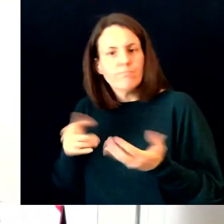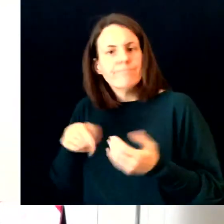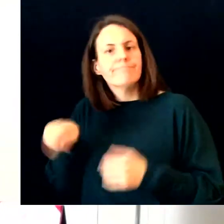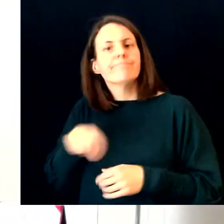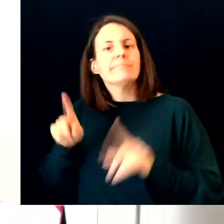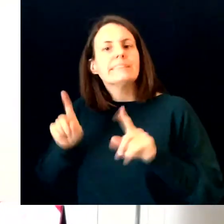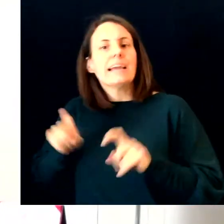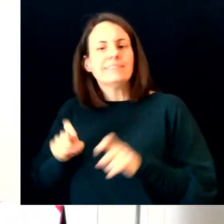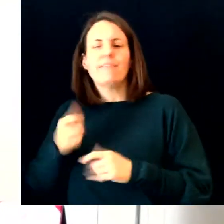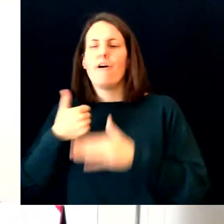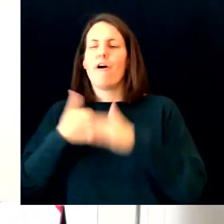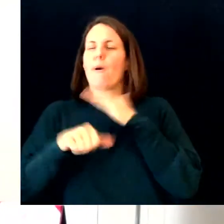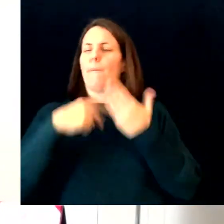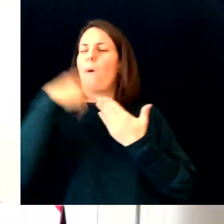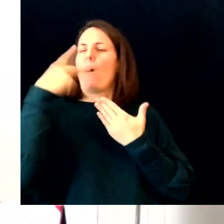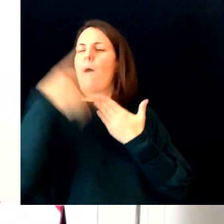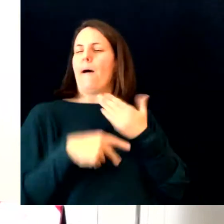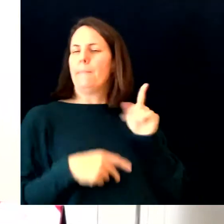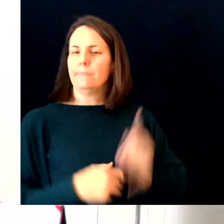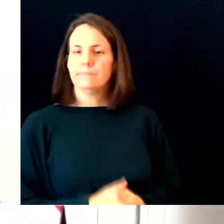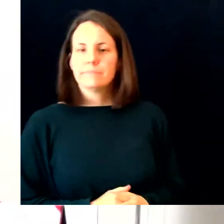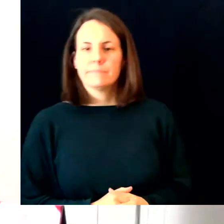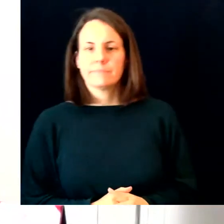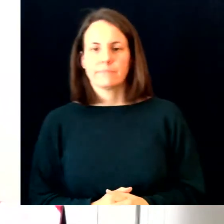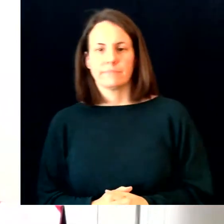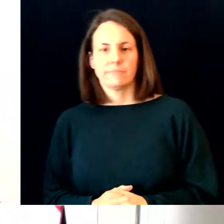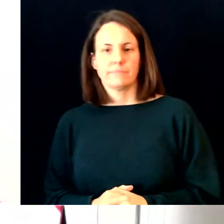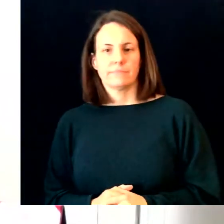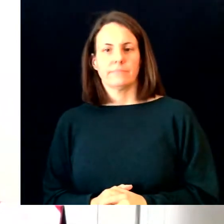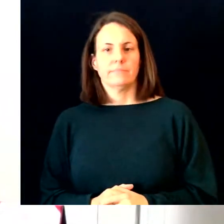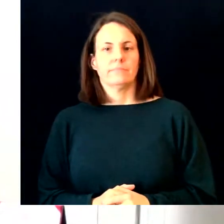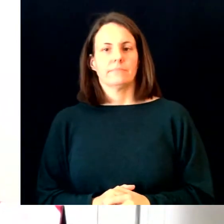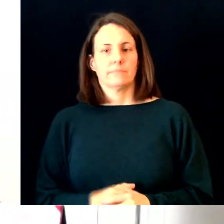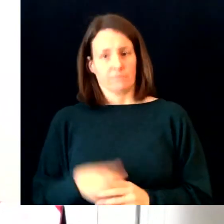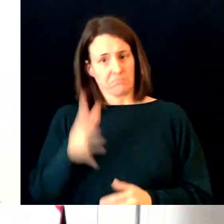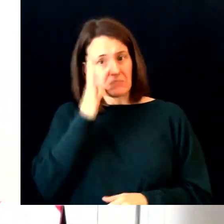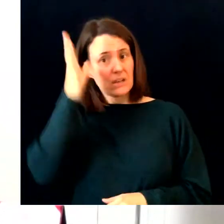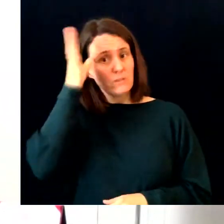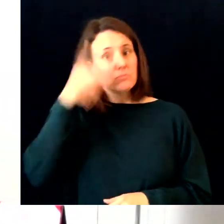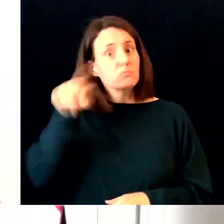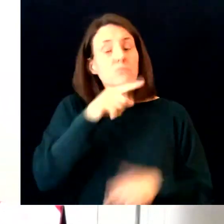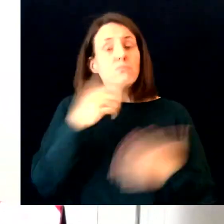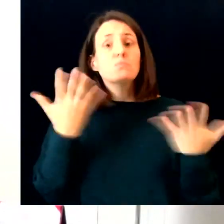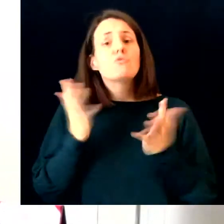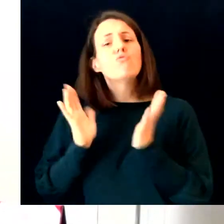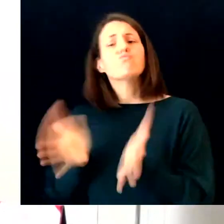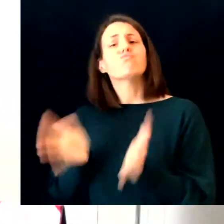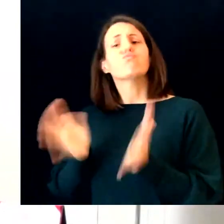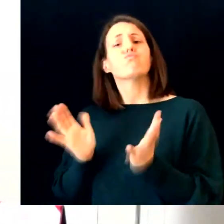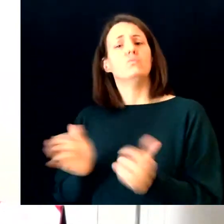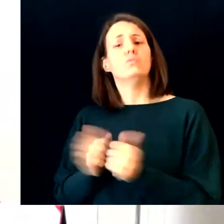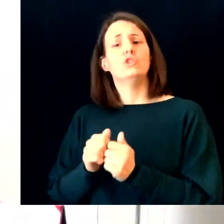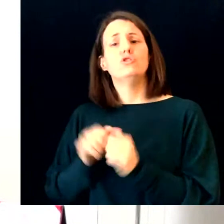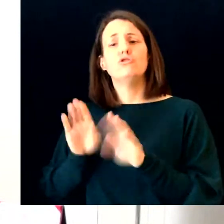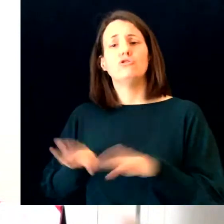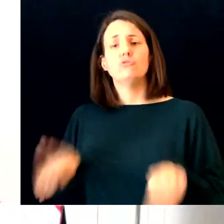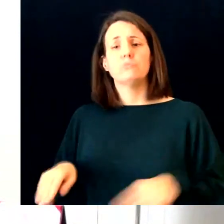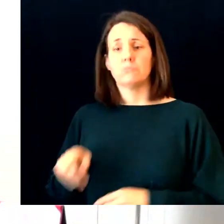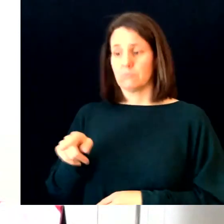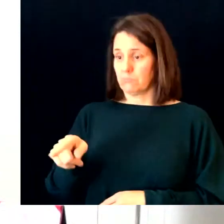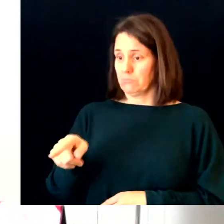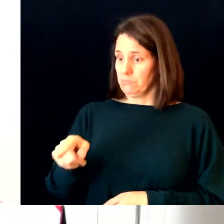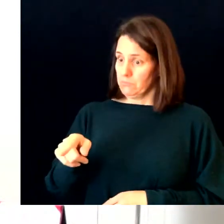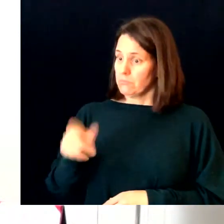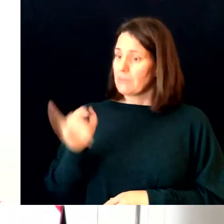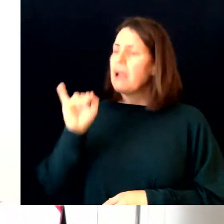with your children and let them know that it is okay if they are asked to be tested at school. Also, if you receive any permission slips